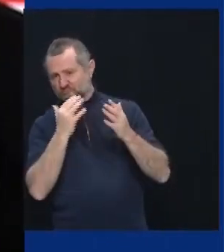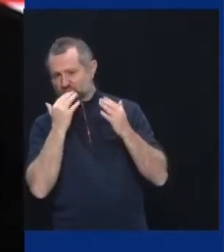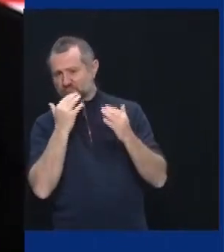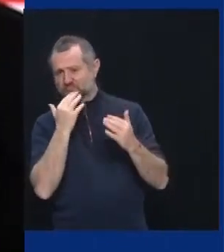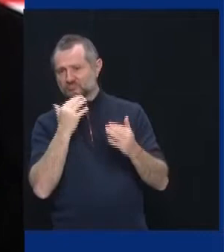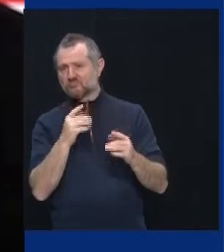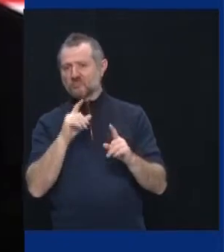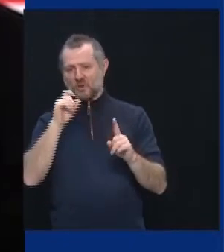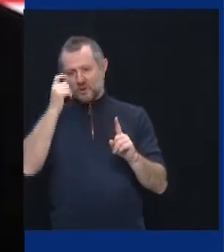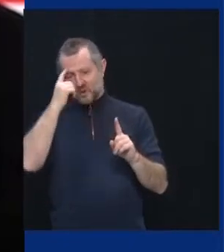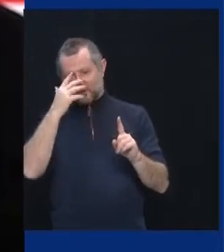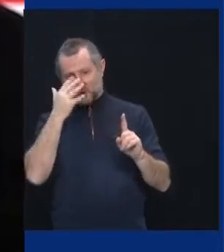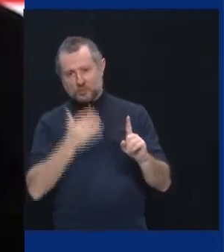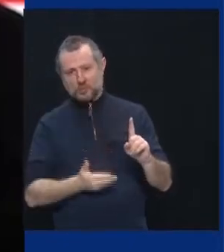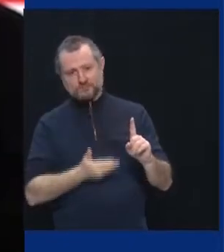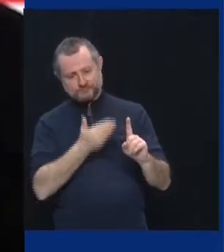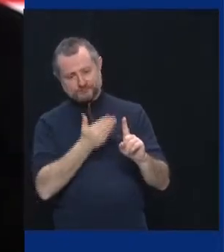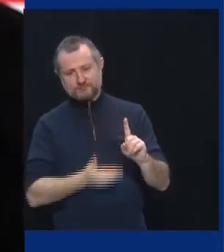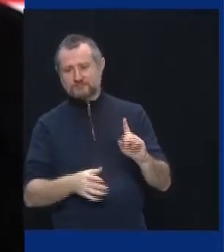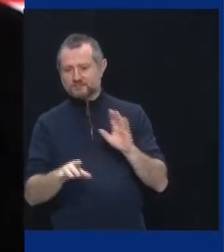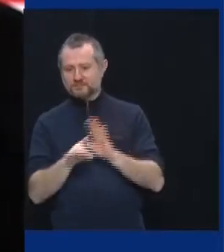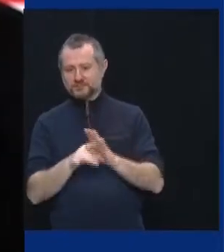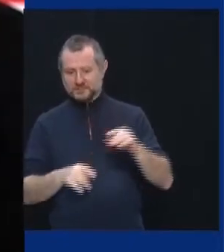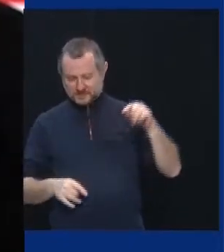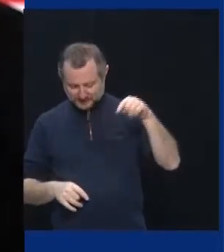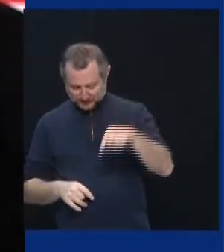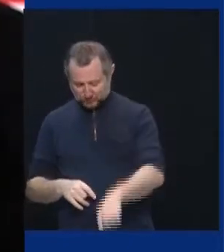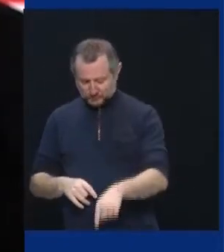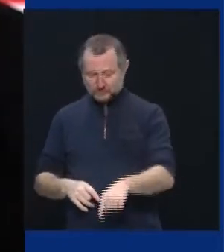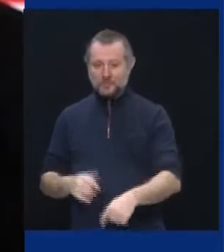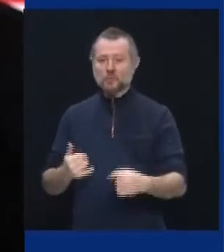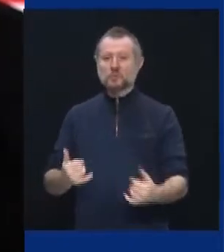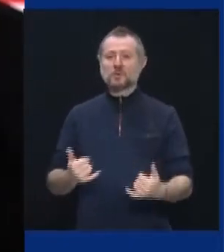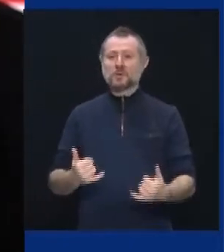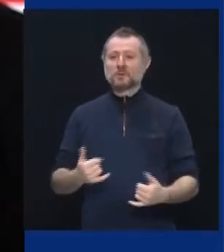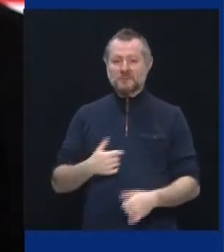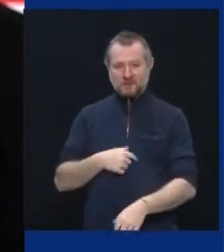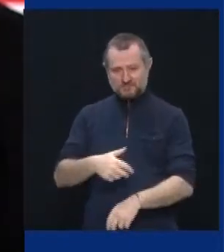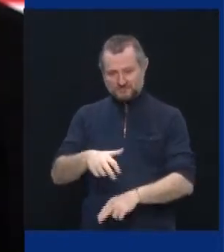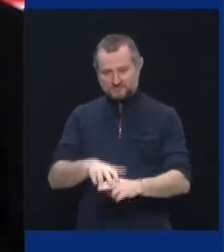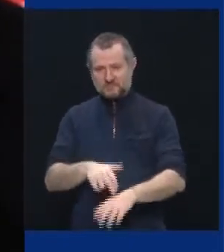for coming here today to get his vaccine.